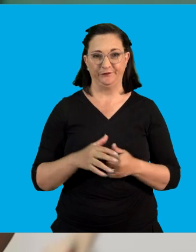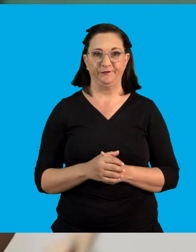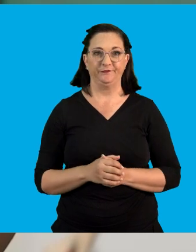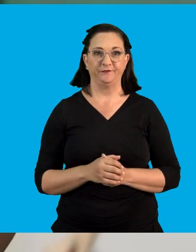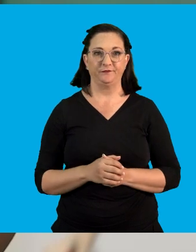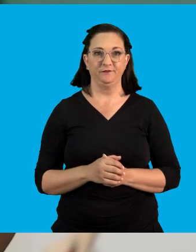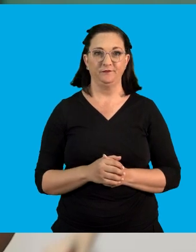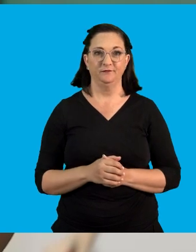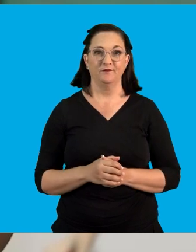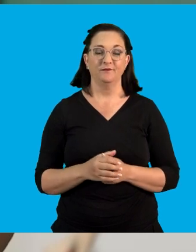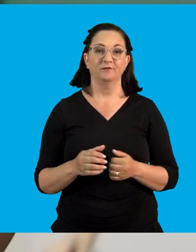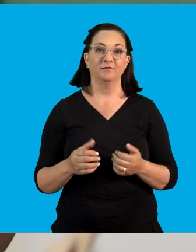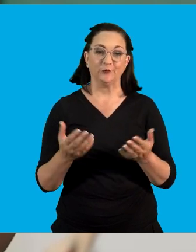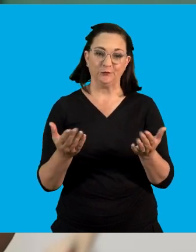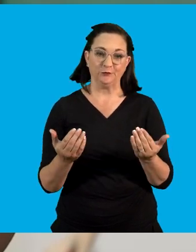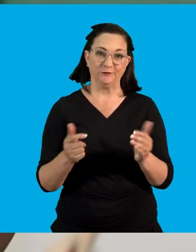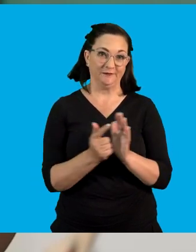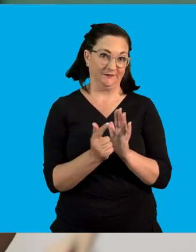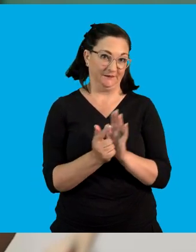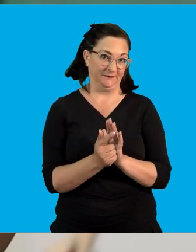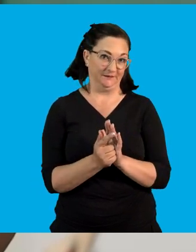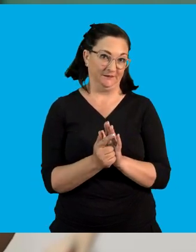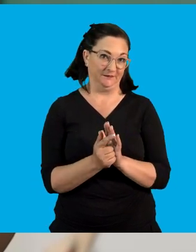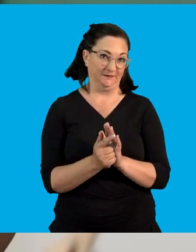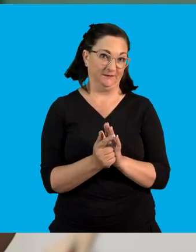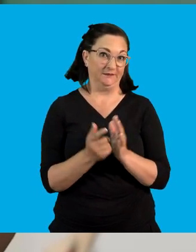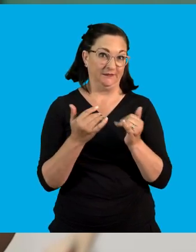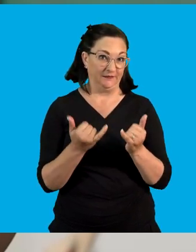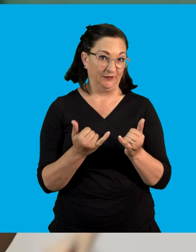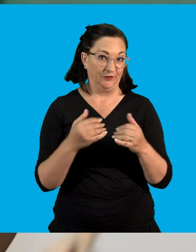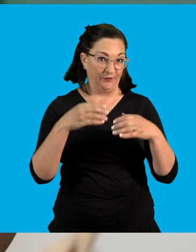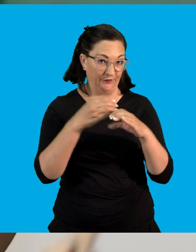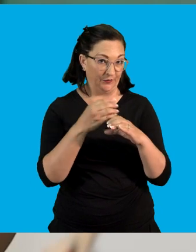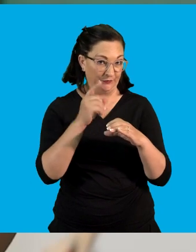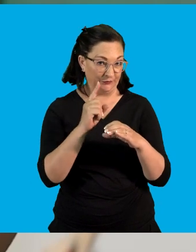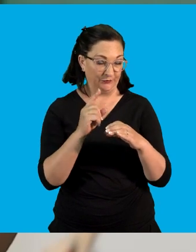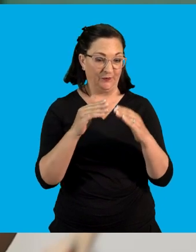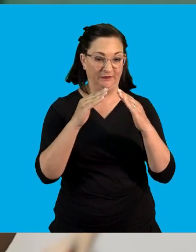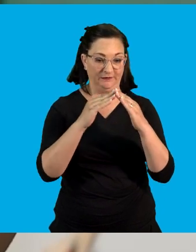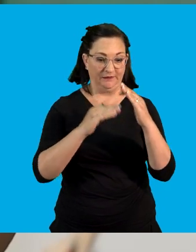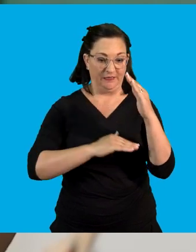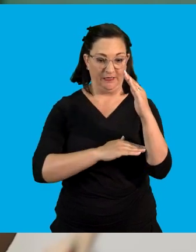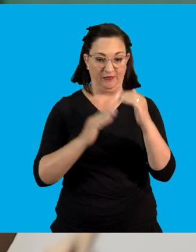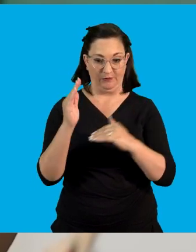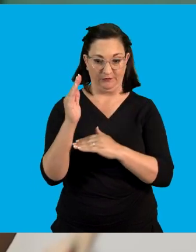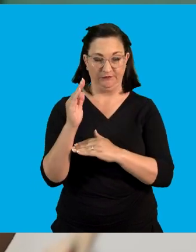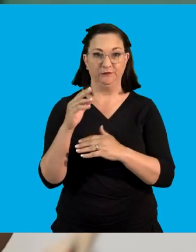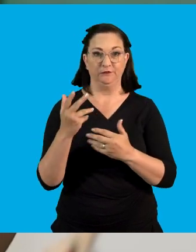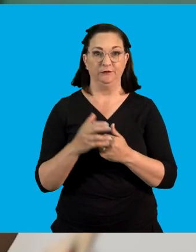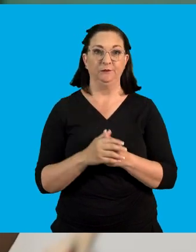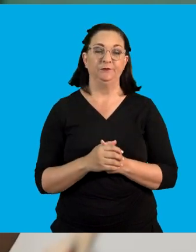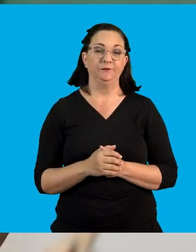Good day, learners. Welcome to another lesson on investigating angles in